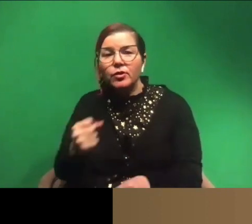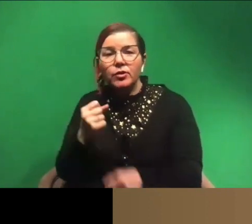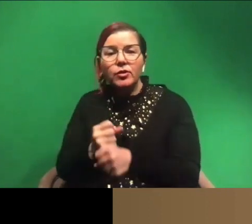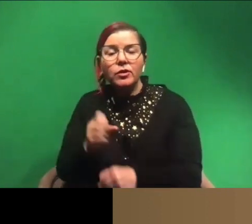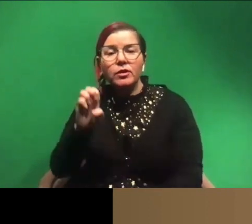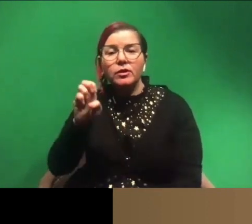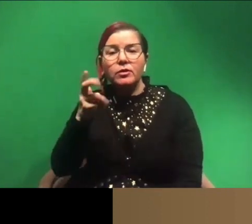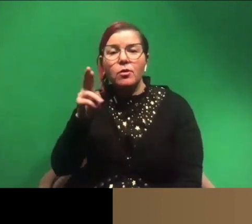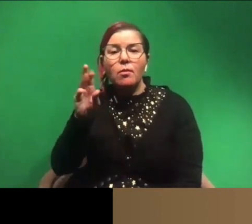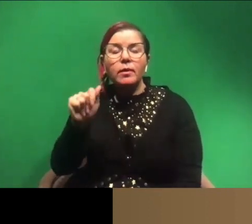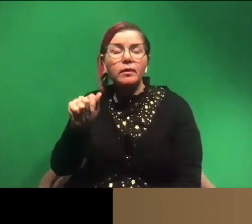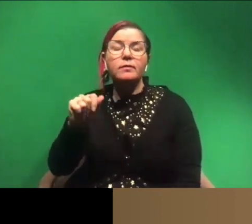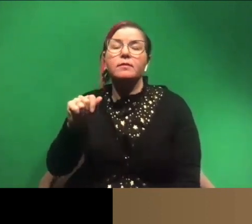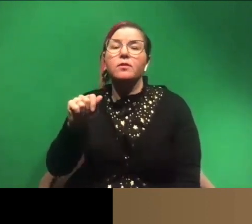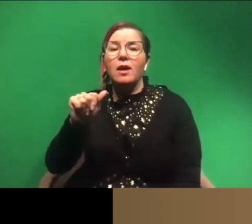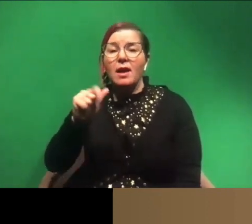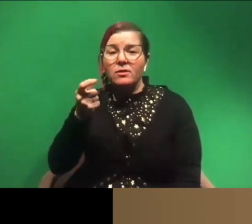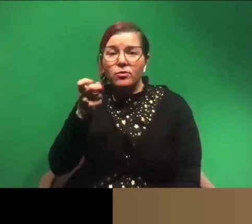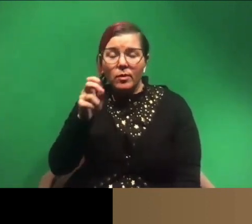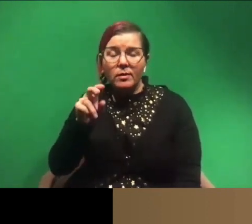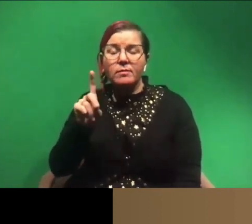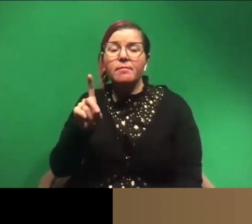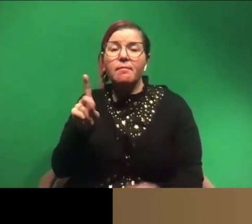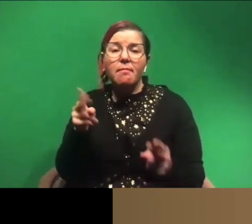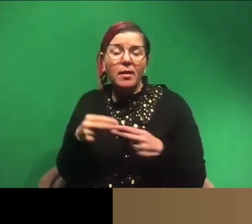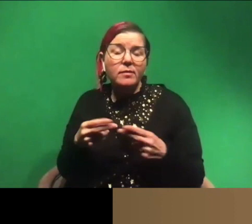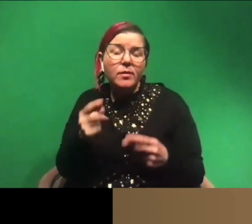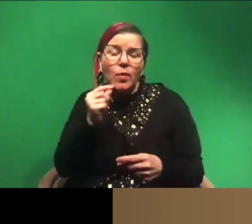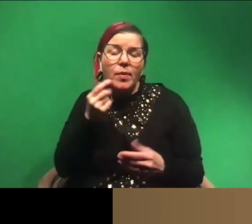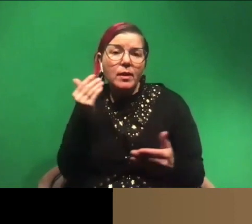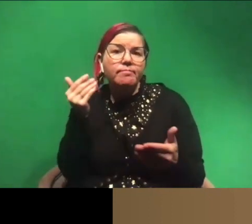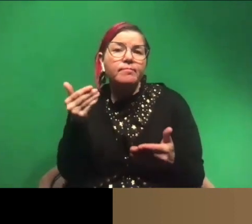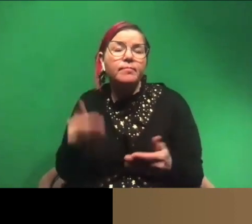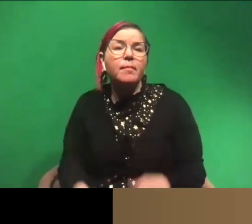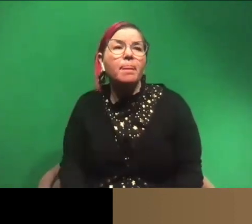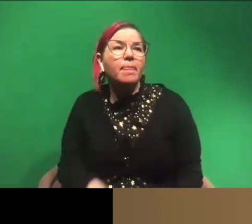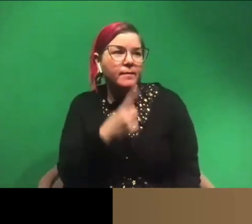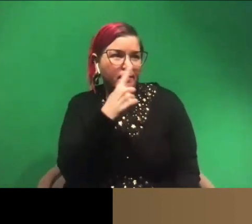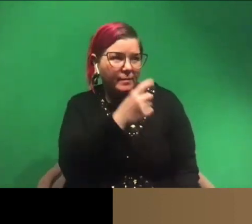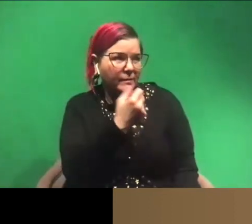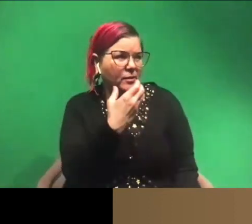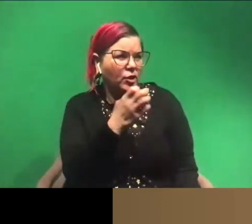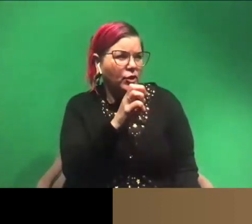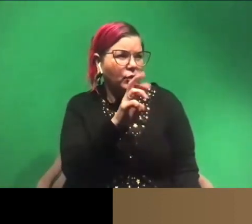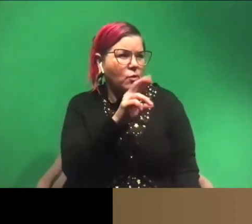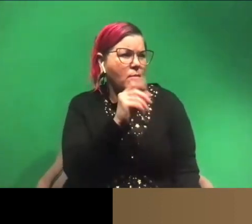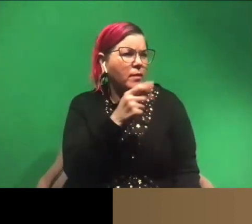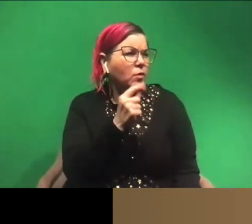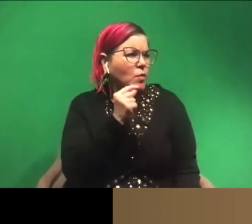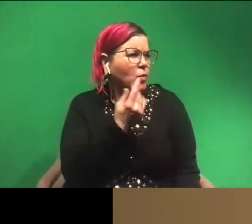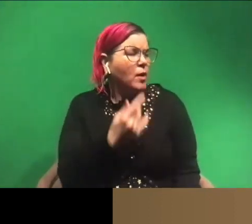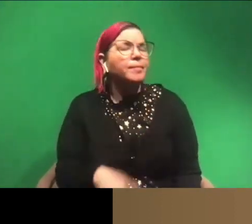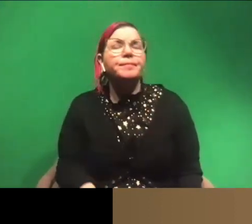or the asteroid belt. So I think there's a lot of really cool stuff coming up. Yeah. Could you tell us why Europa is cool? Oh, so